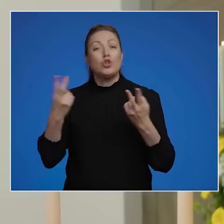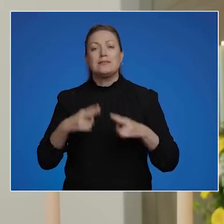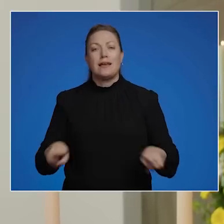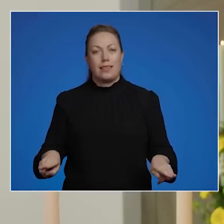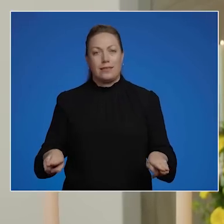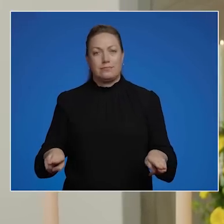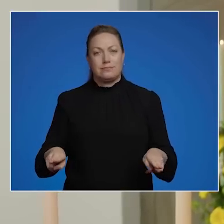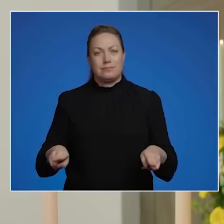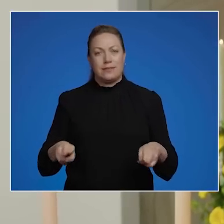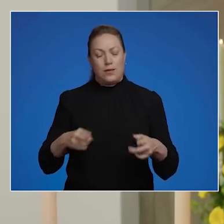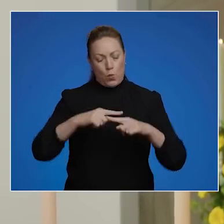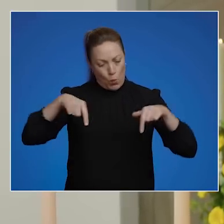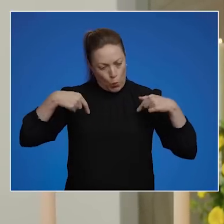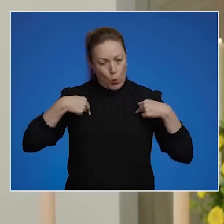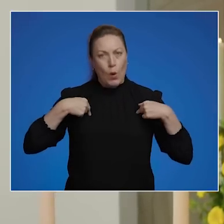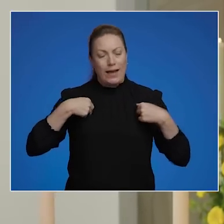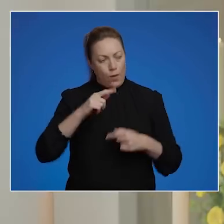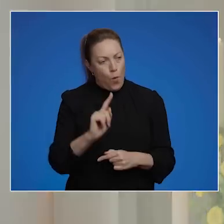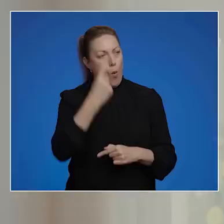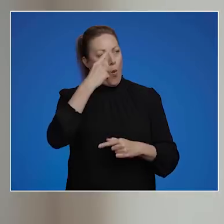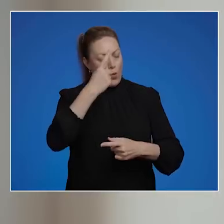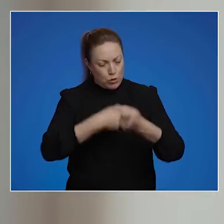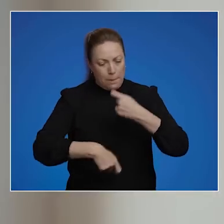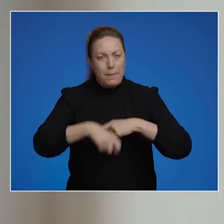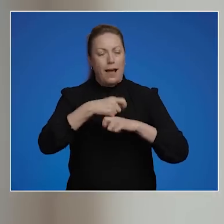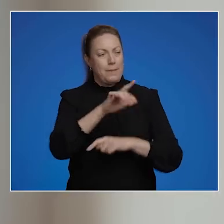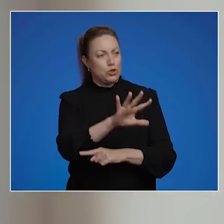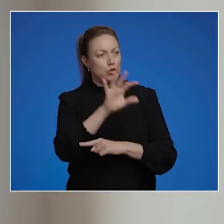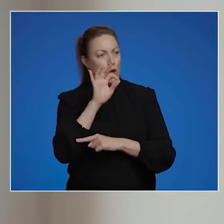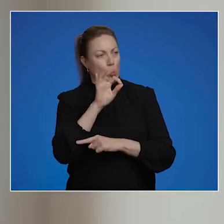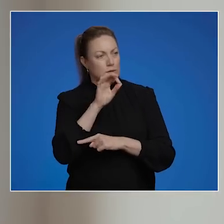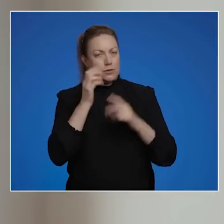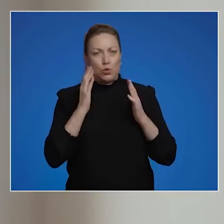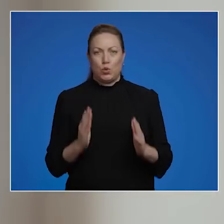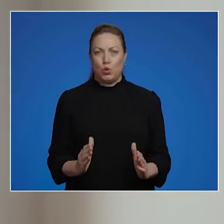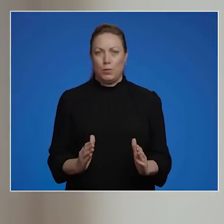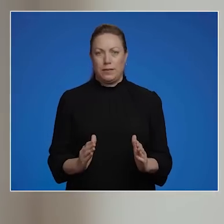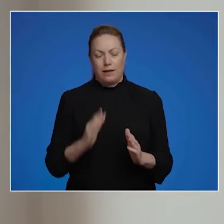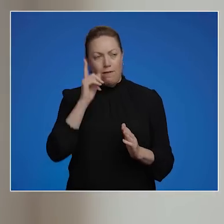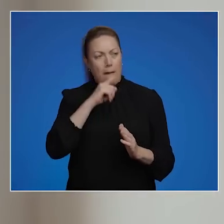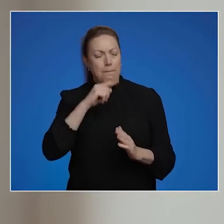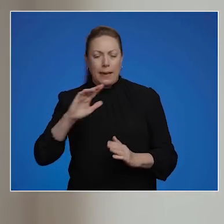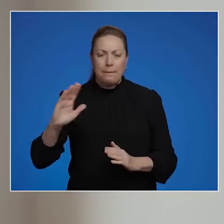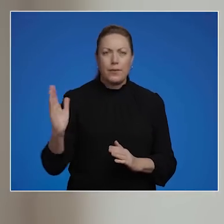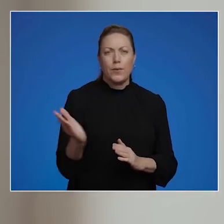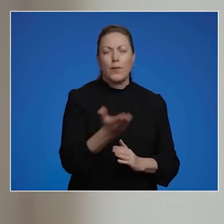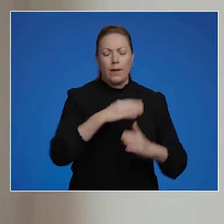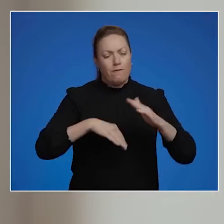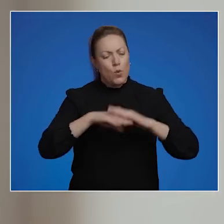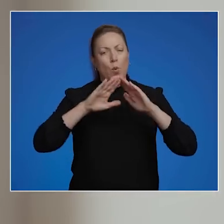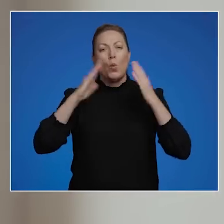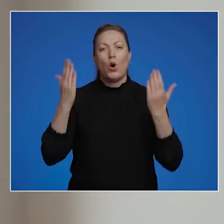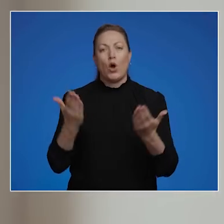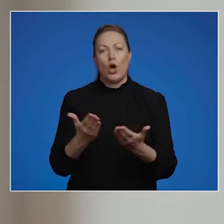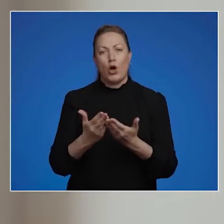summoning us to the glory of being now called a chosen race, a royal priesthood, a holy nation, a